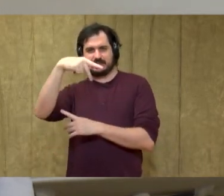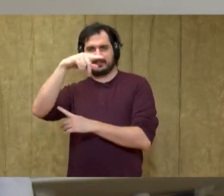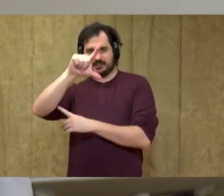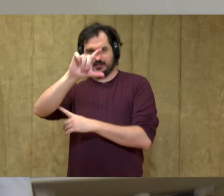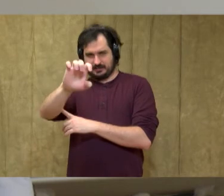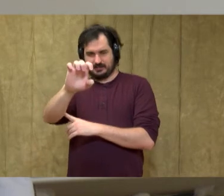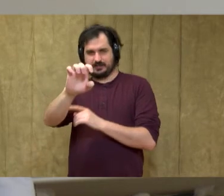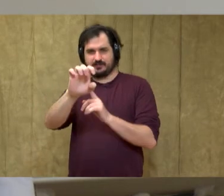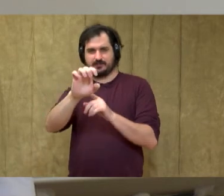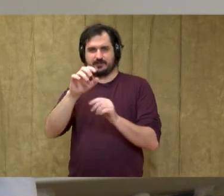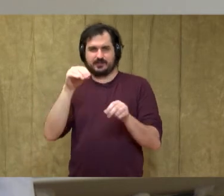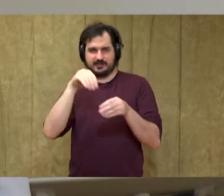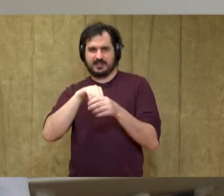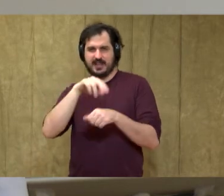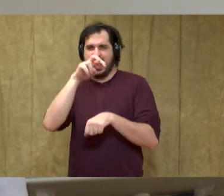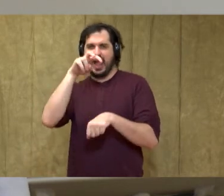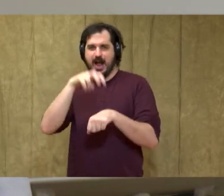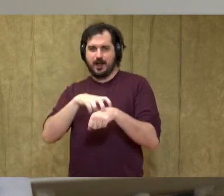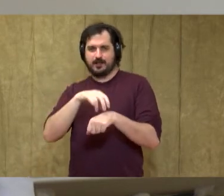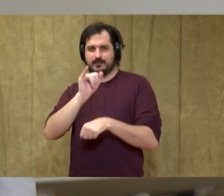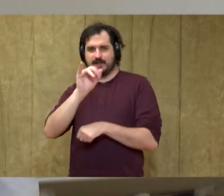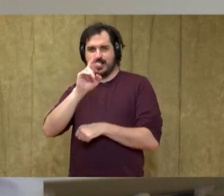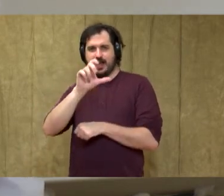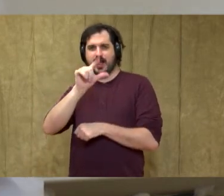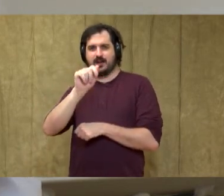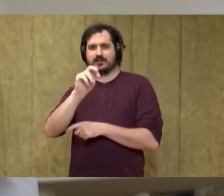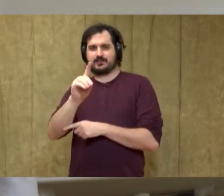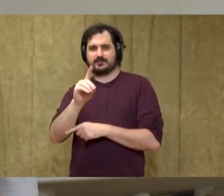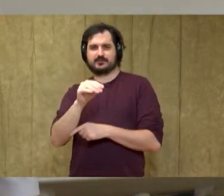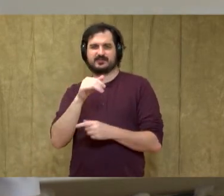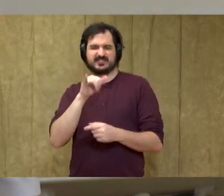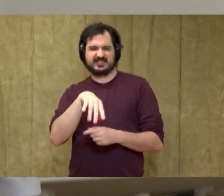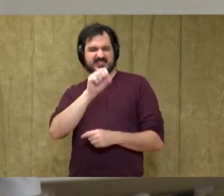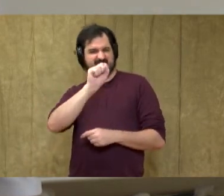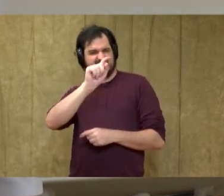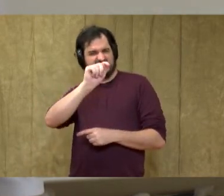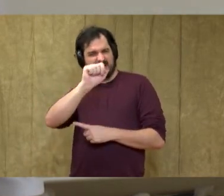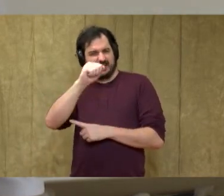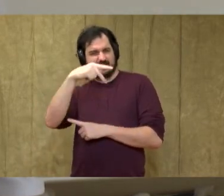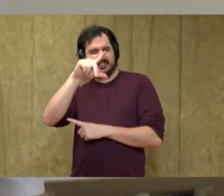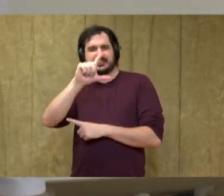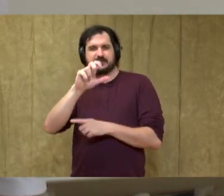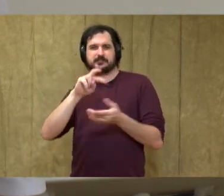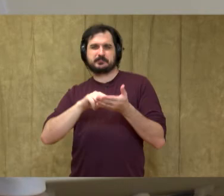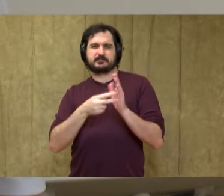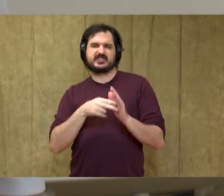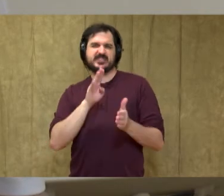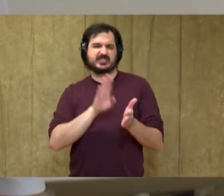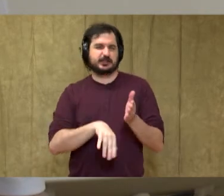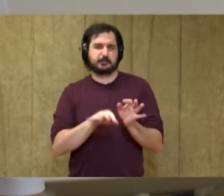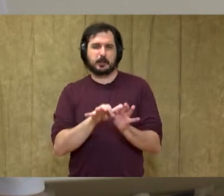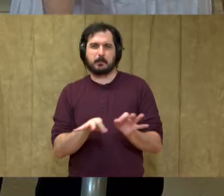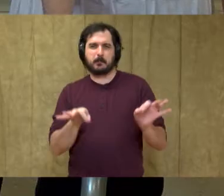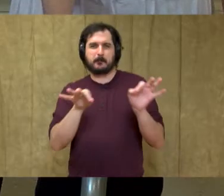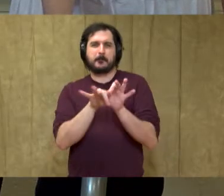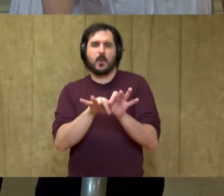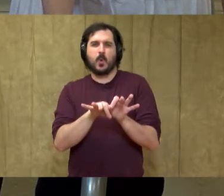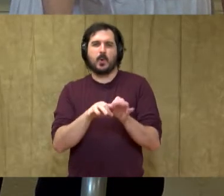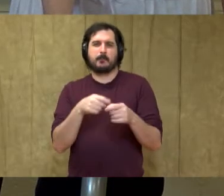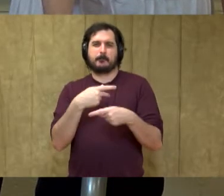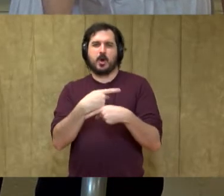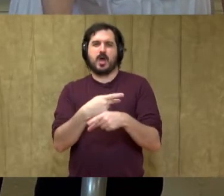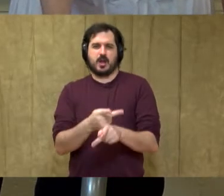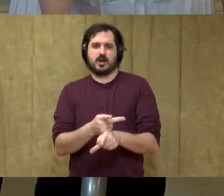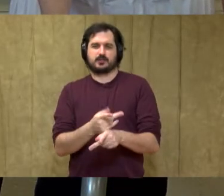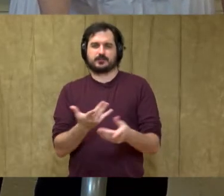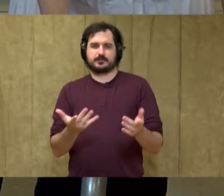is dependent on. Finally, in 1719, immigrants from England and Ireland introduced the potato to the New